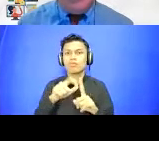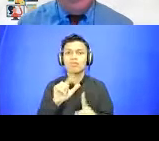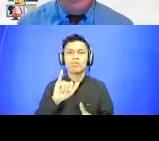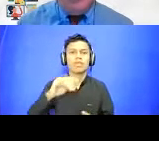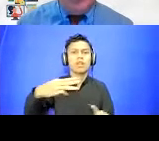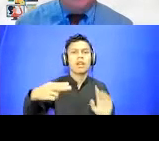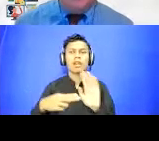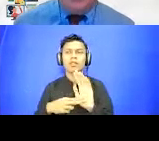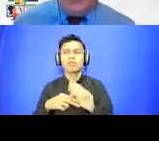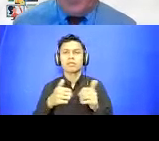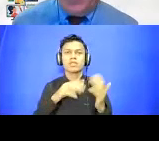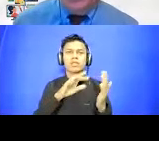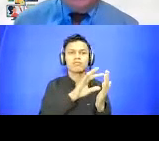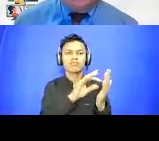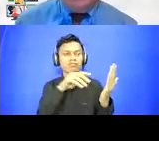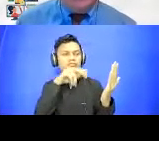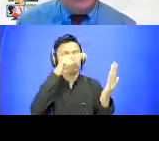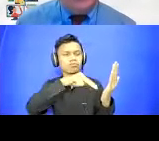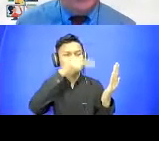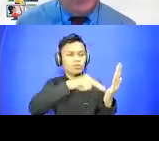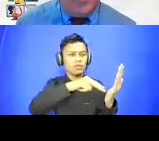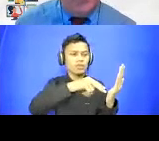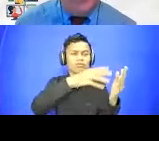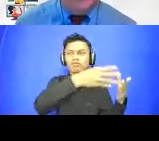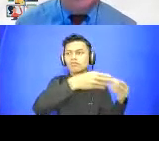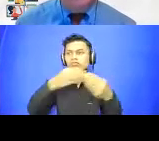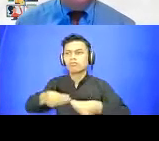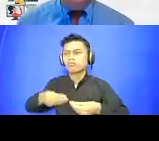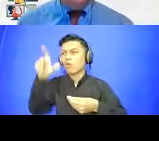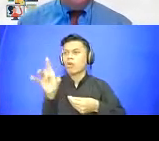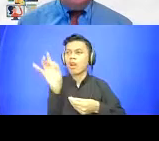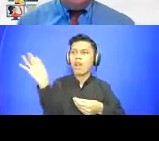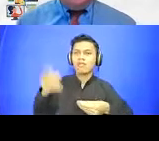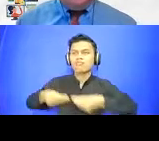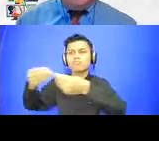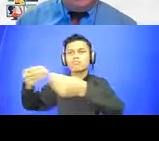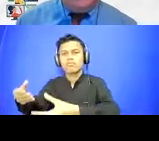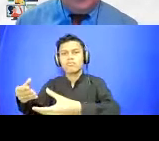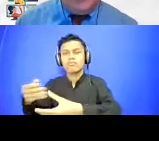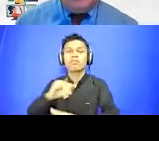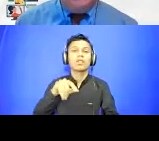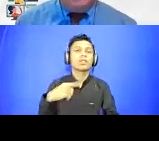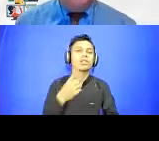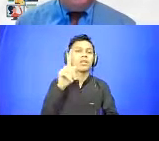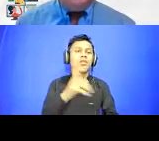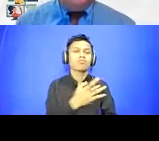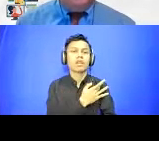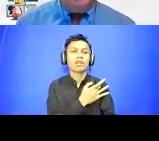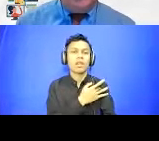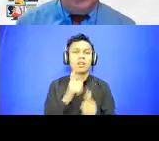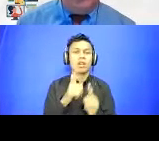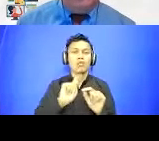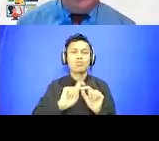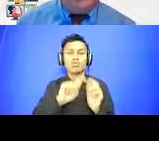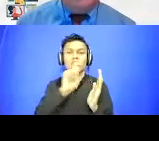And that requires us to make very careful decisions about what we put in our notes. Regarding termination of services and what